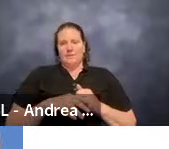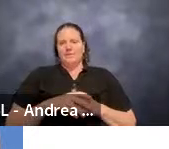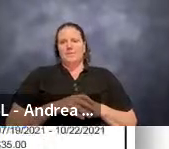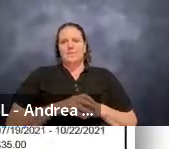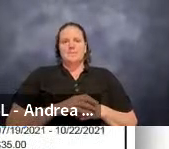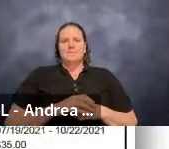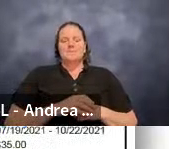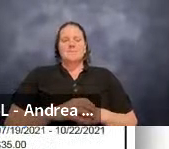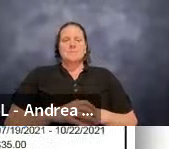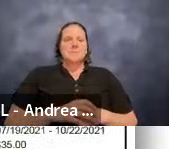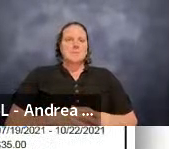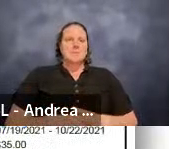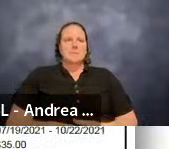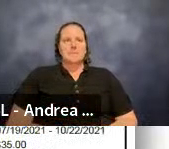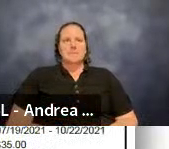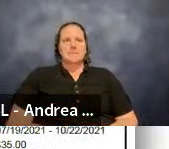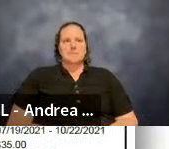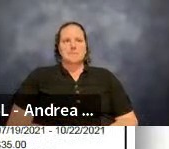Next slide.